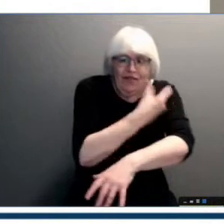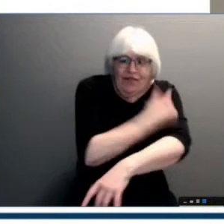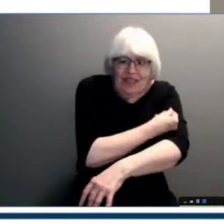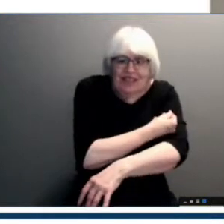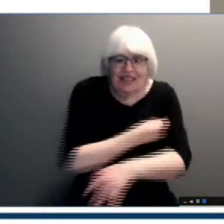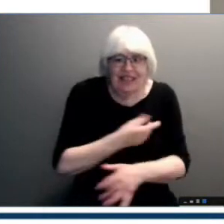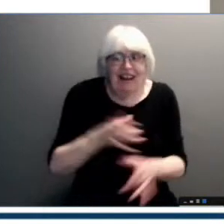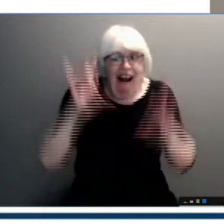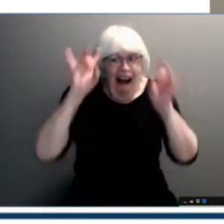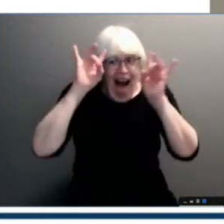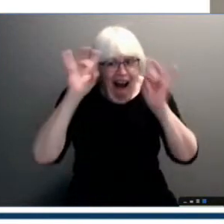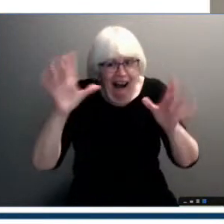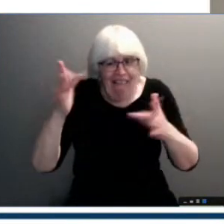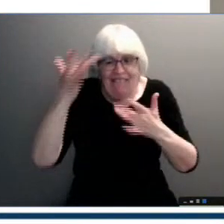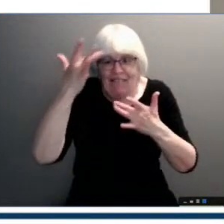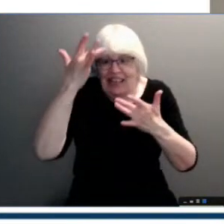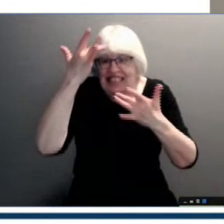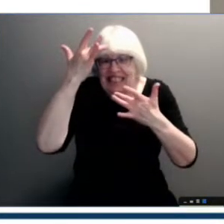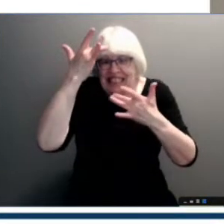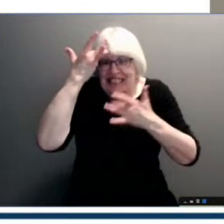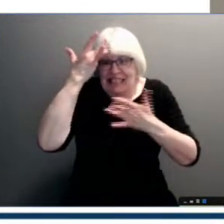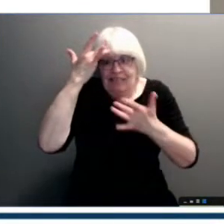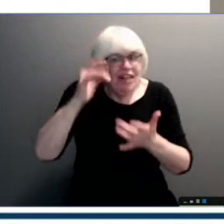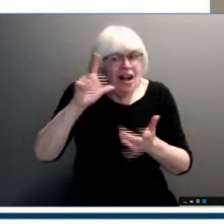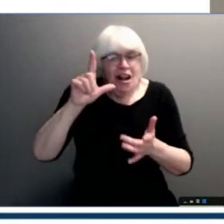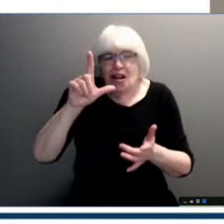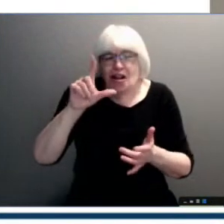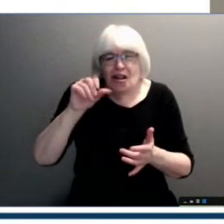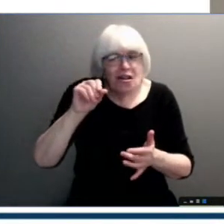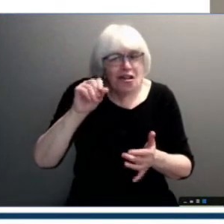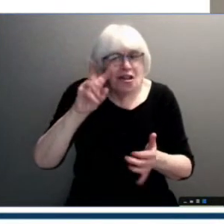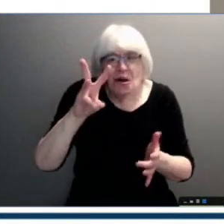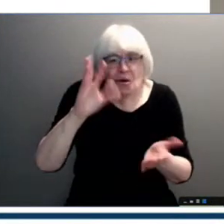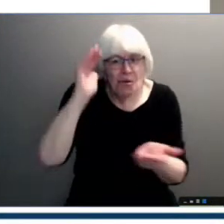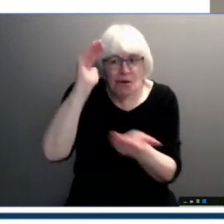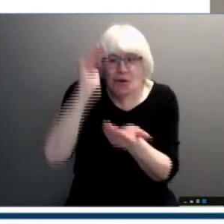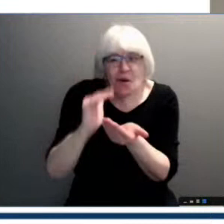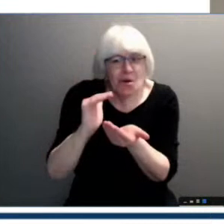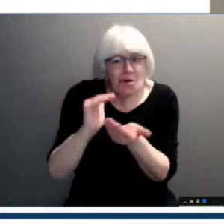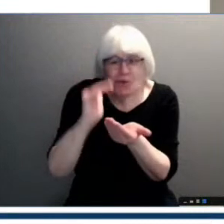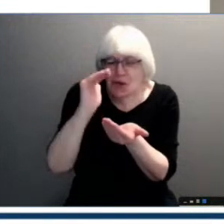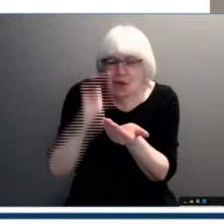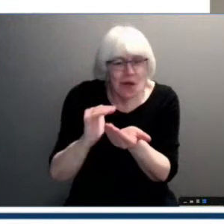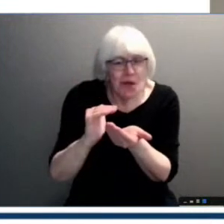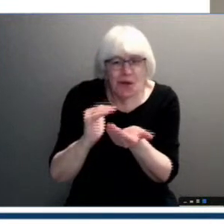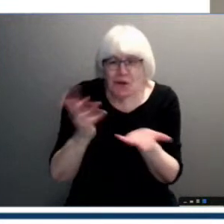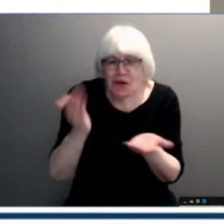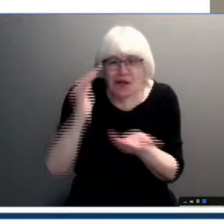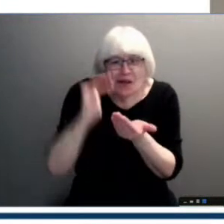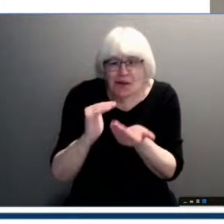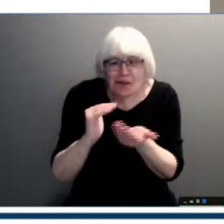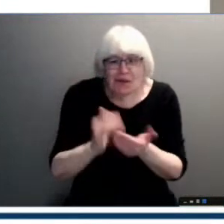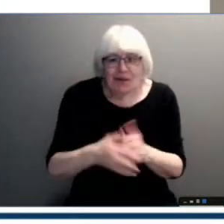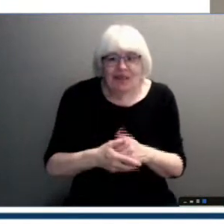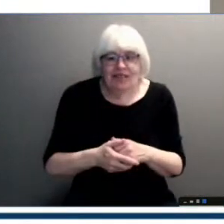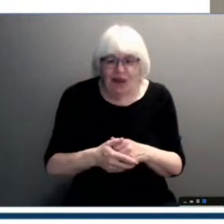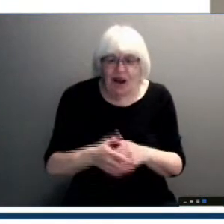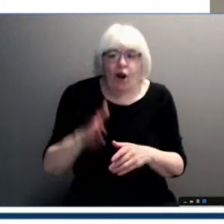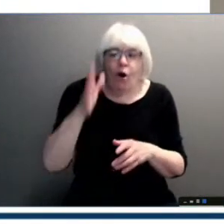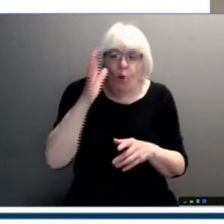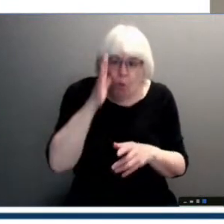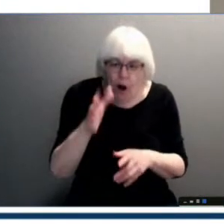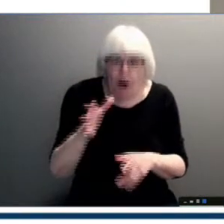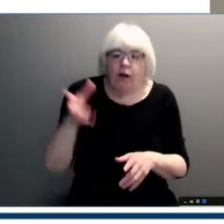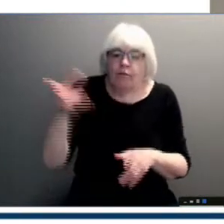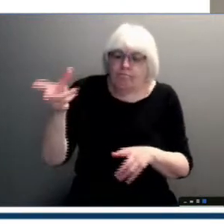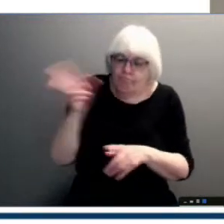decision to prioritize that the vaccine goes to those who are at greater risk of severe disease. We will get to you, but it's about